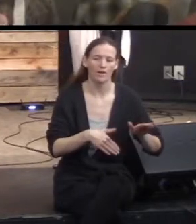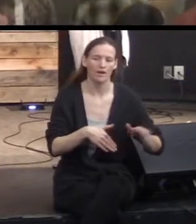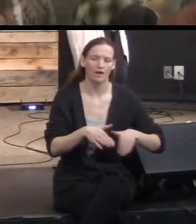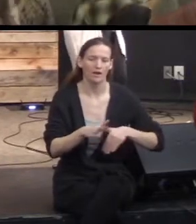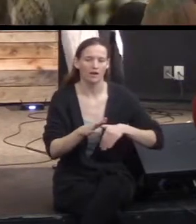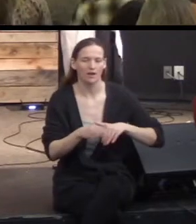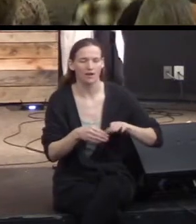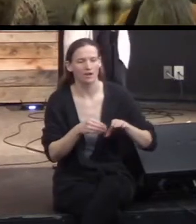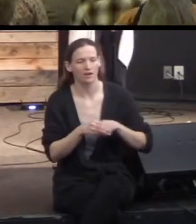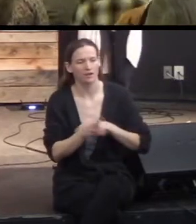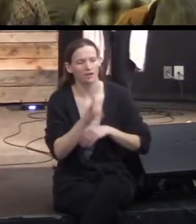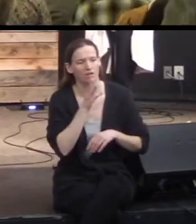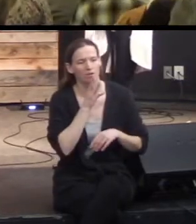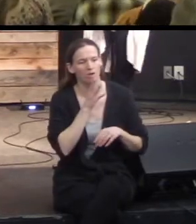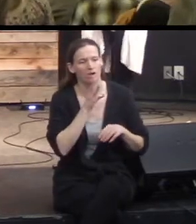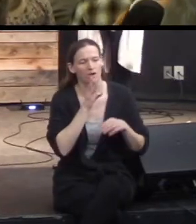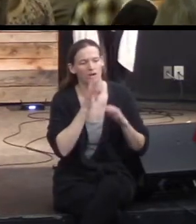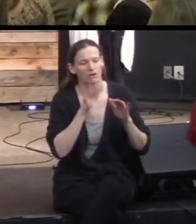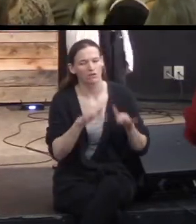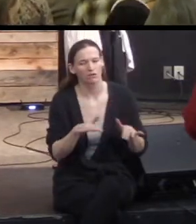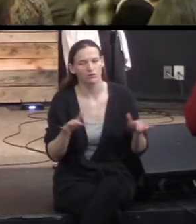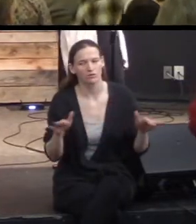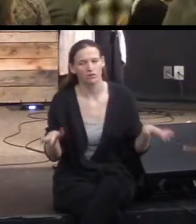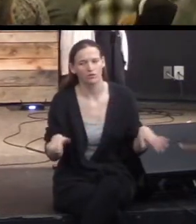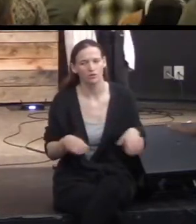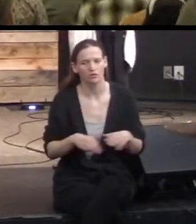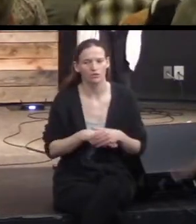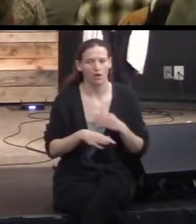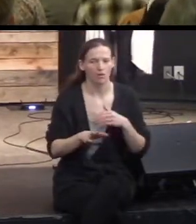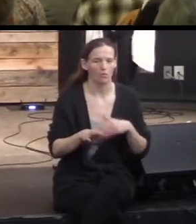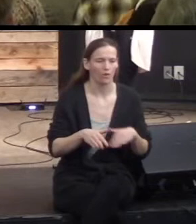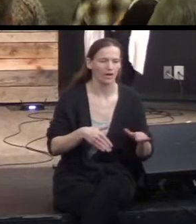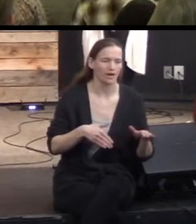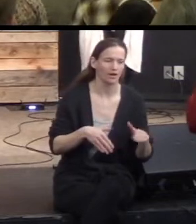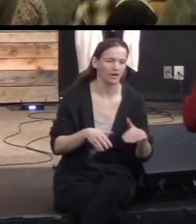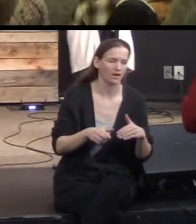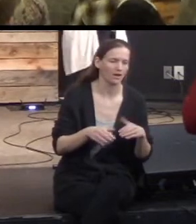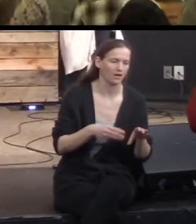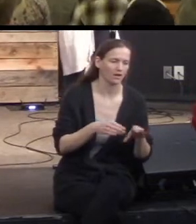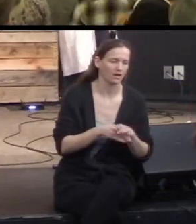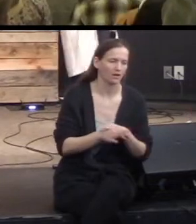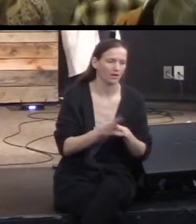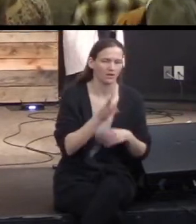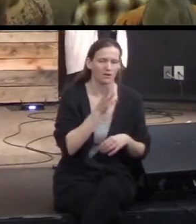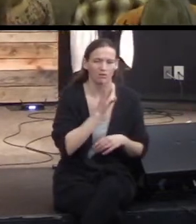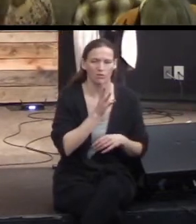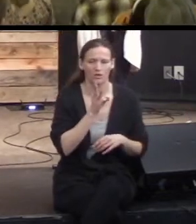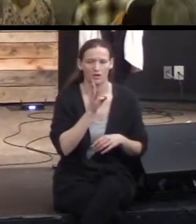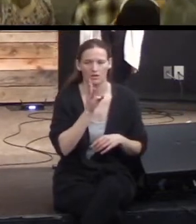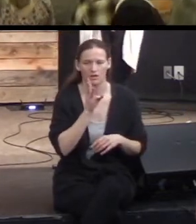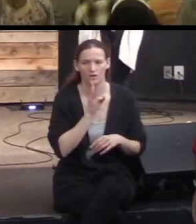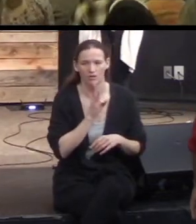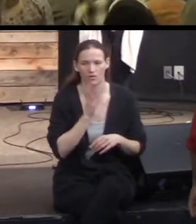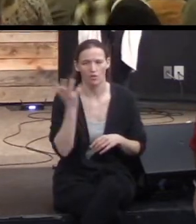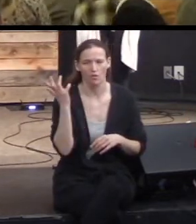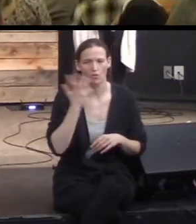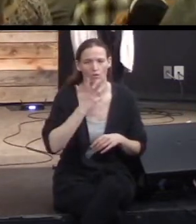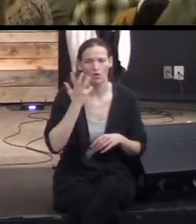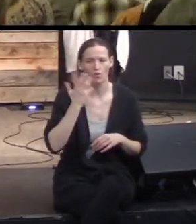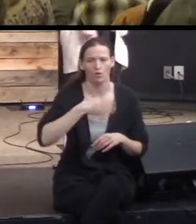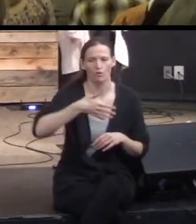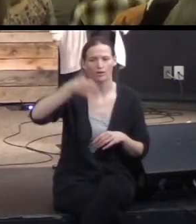water, wade in the water, children, wade in the